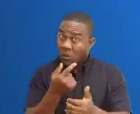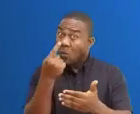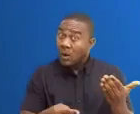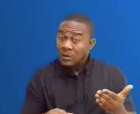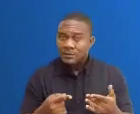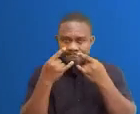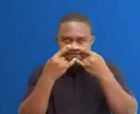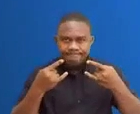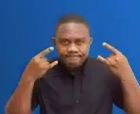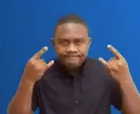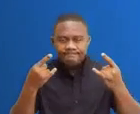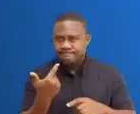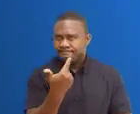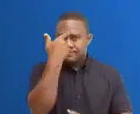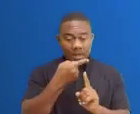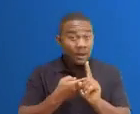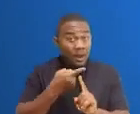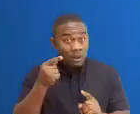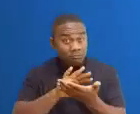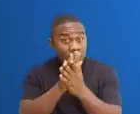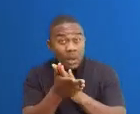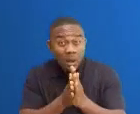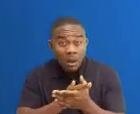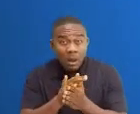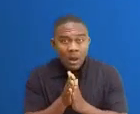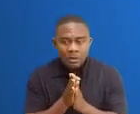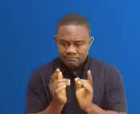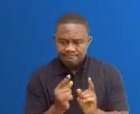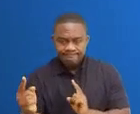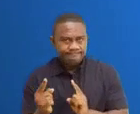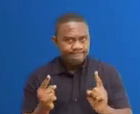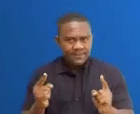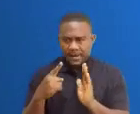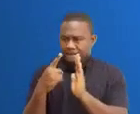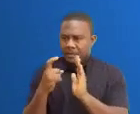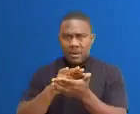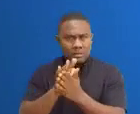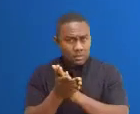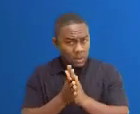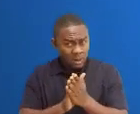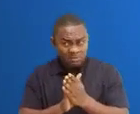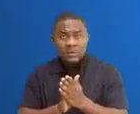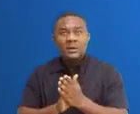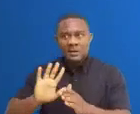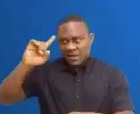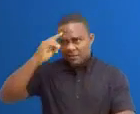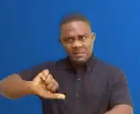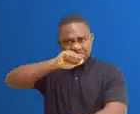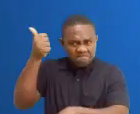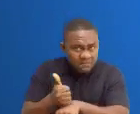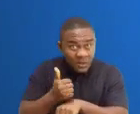trust by enfranchising all eligible citizens. 2. Provide a good foundation for the conduct of credible elections.